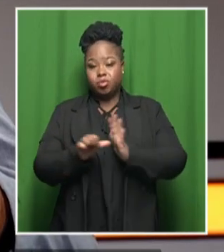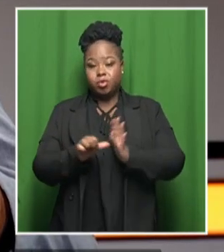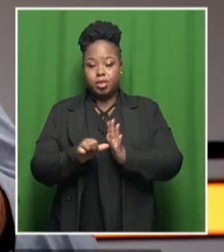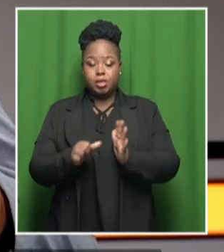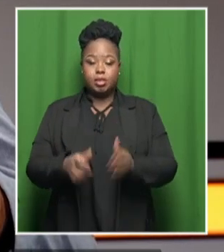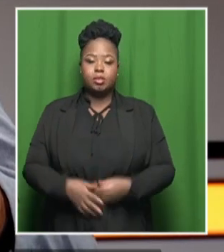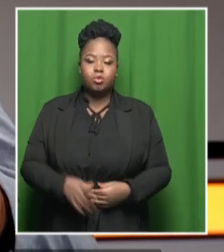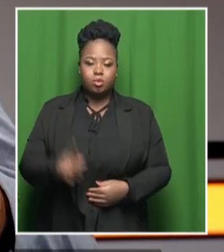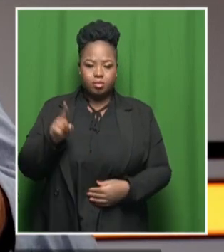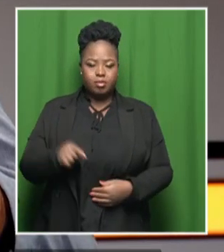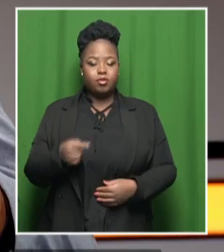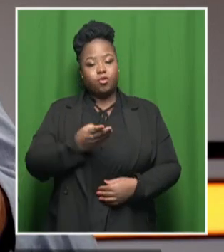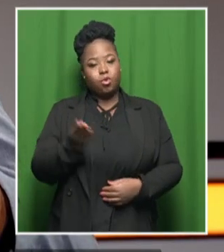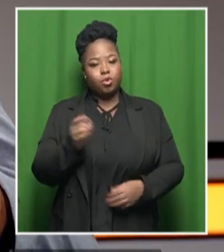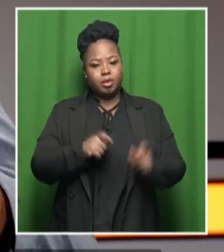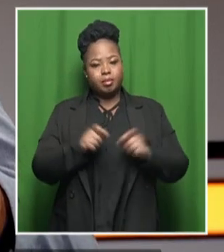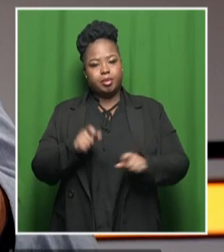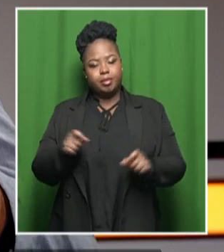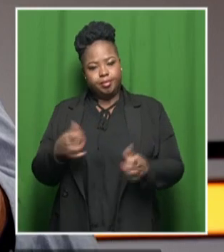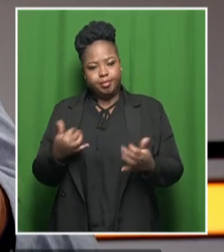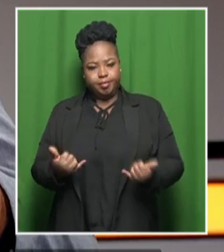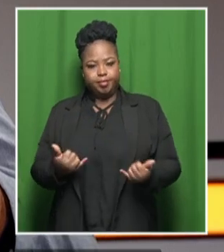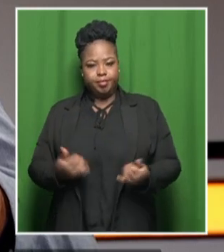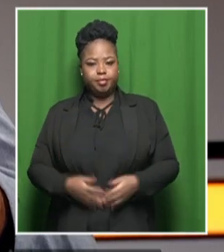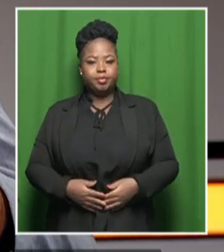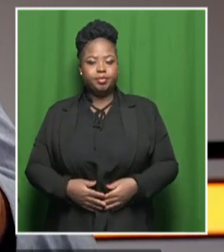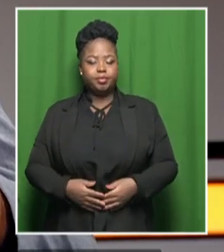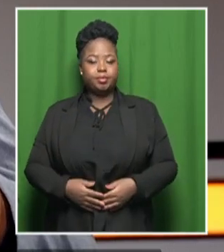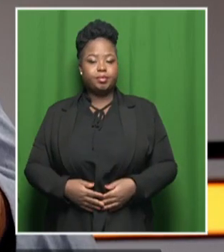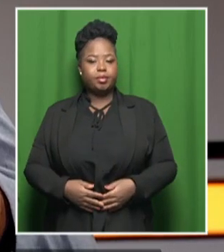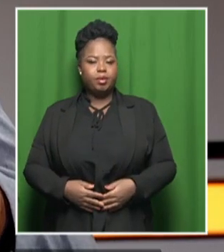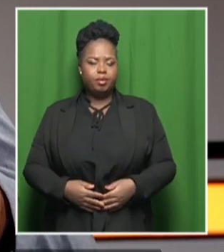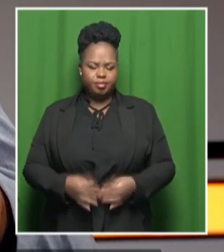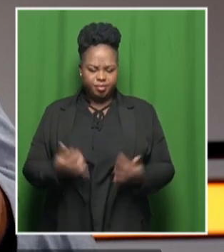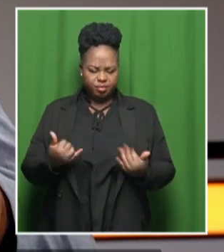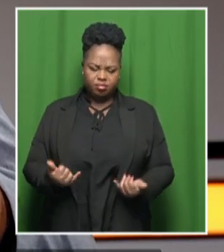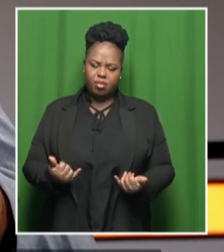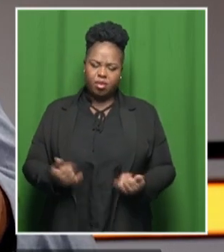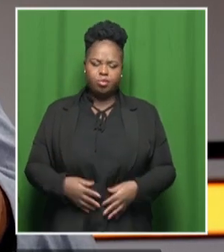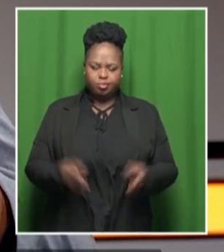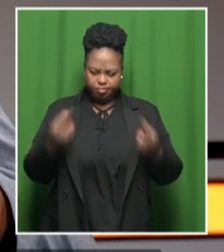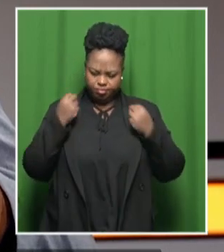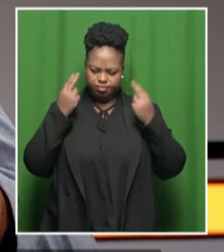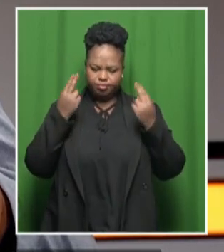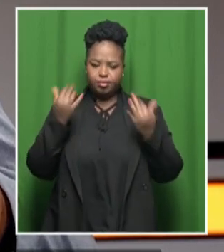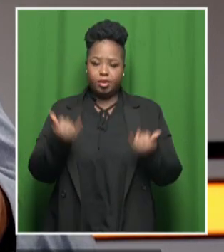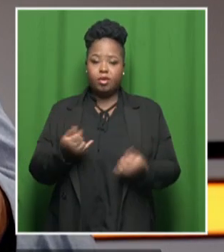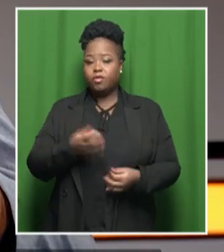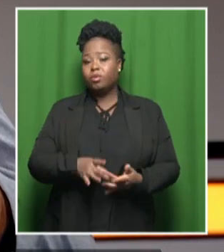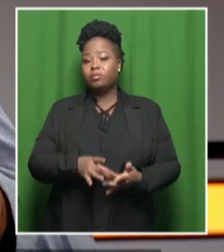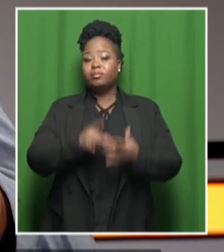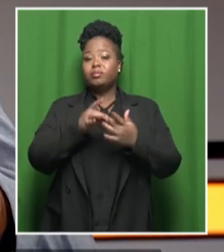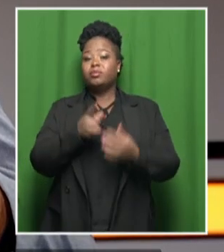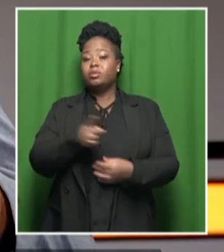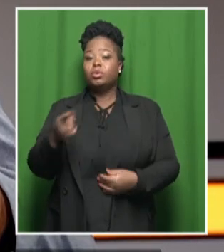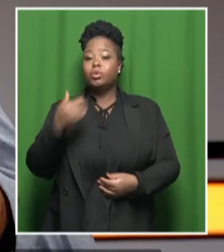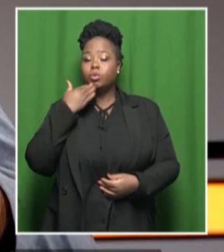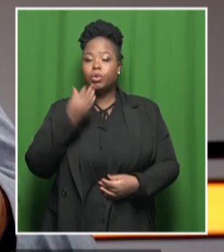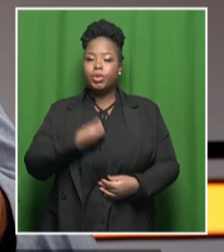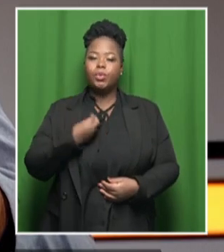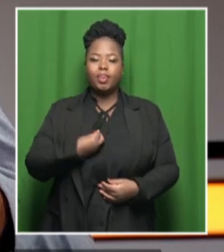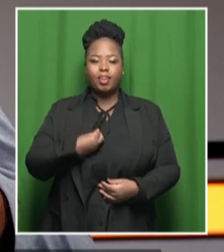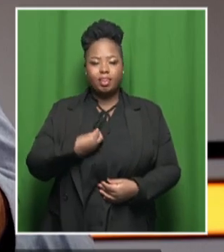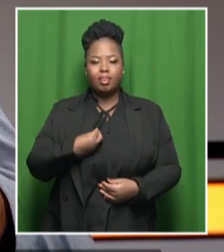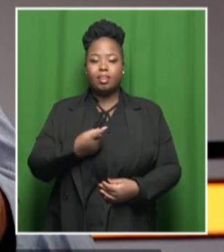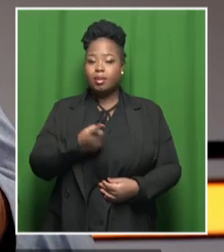importance to citizens today. And citizens are rising up, especially the young people,